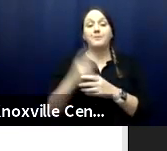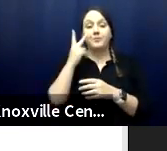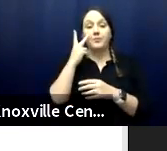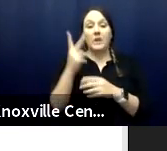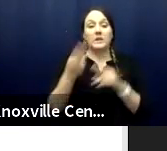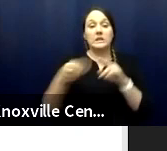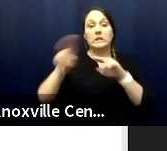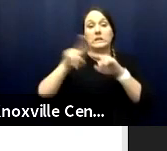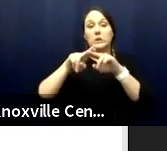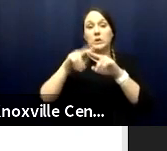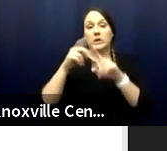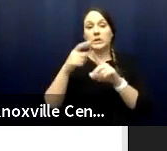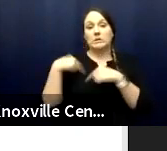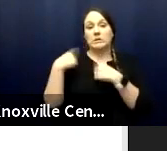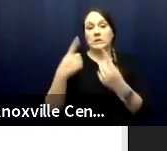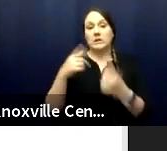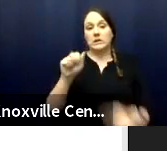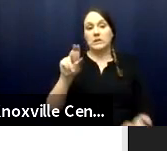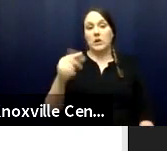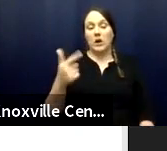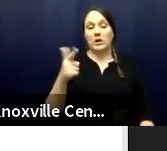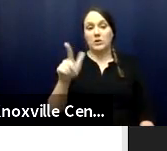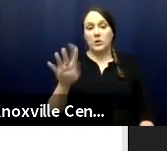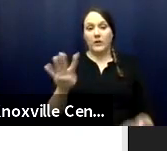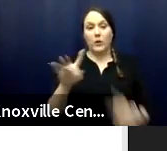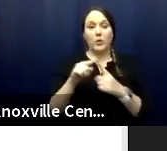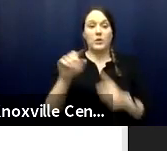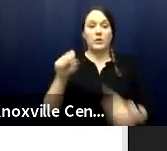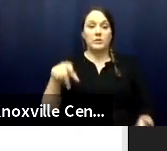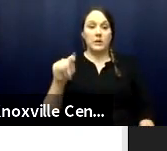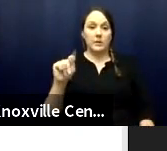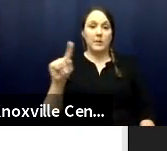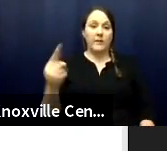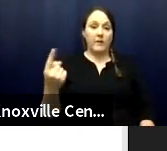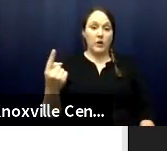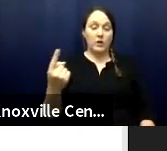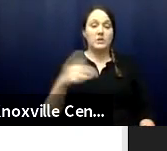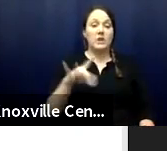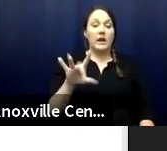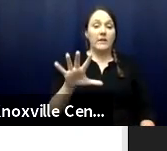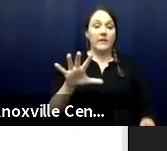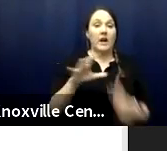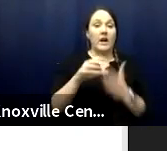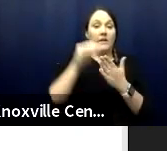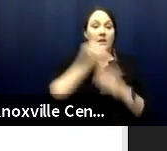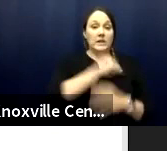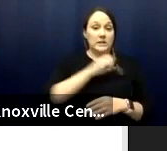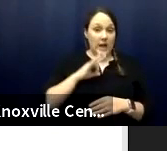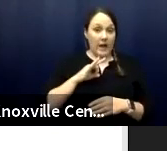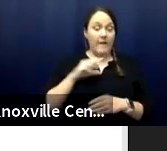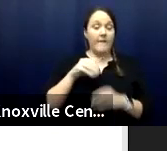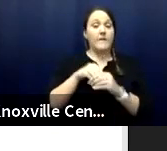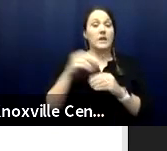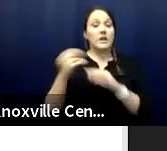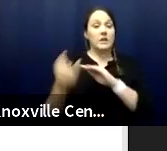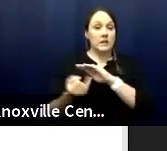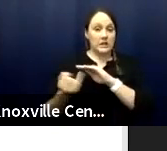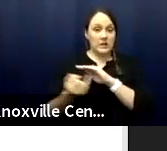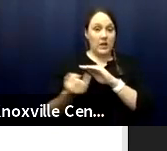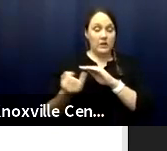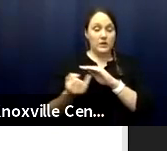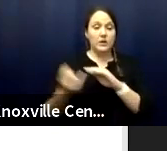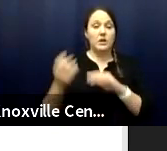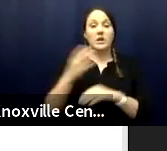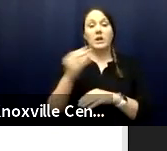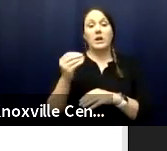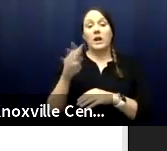gone up from August the 24th to September the 1st. 85 staff in isolation or quarantine,